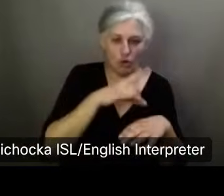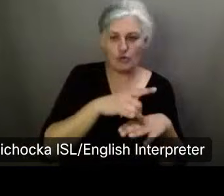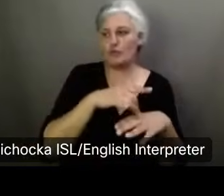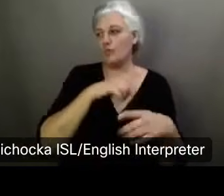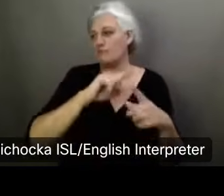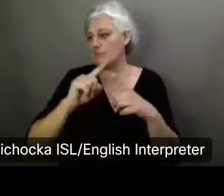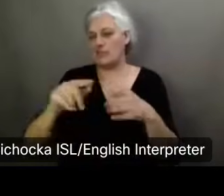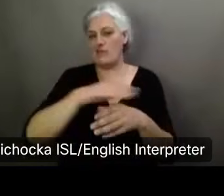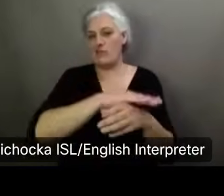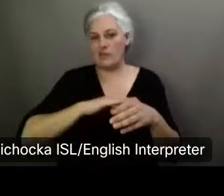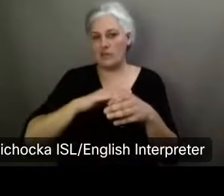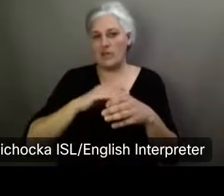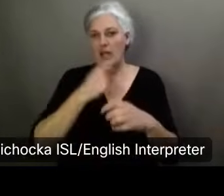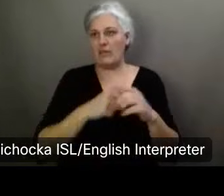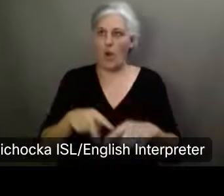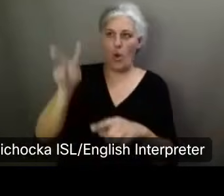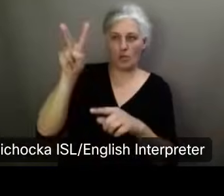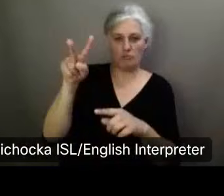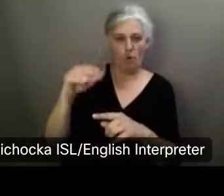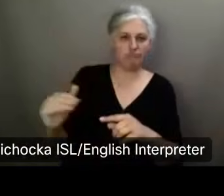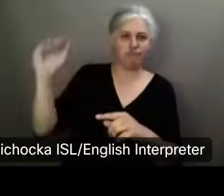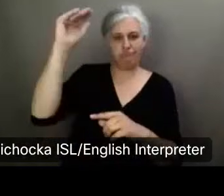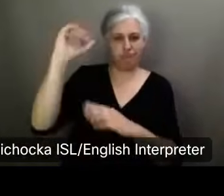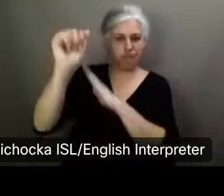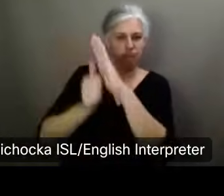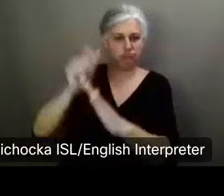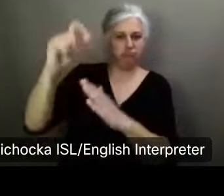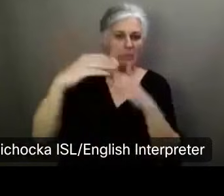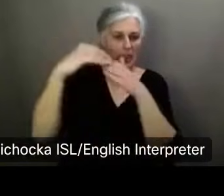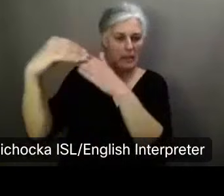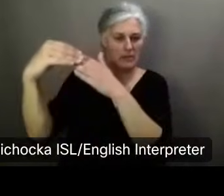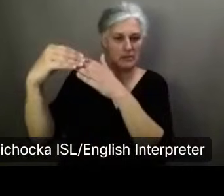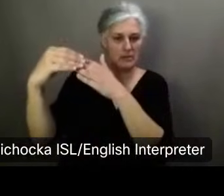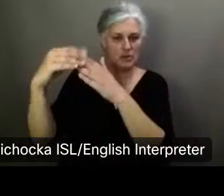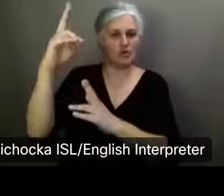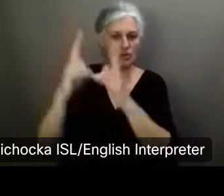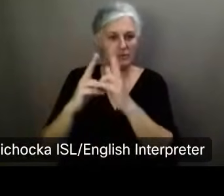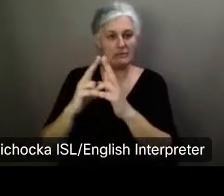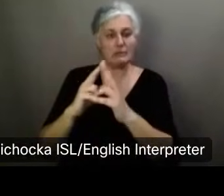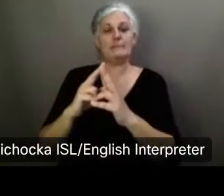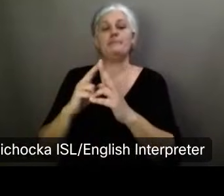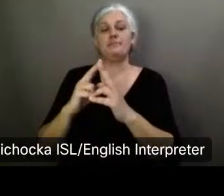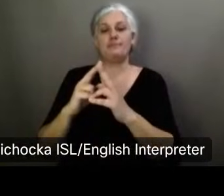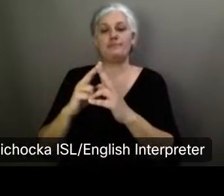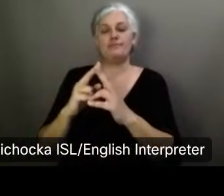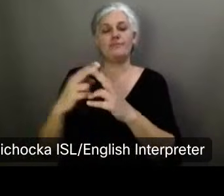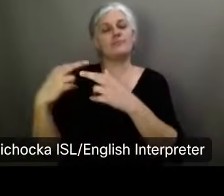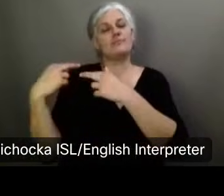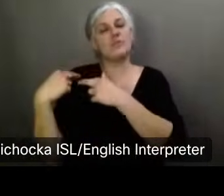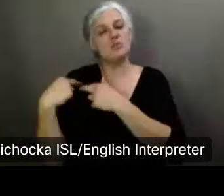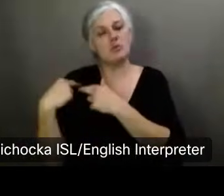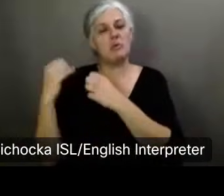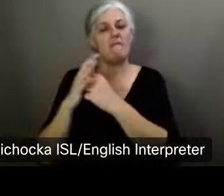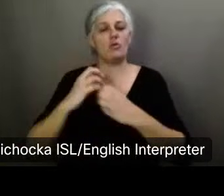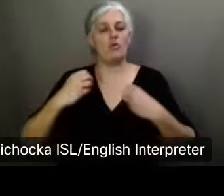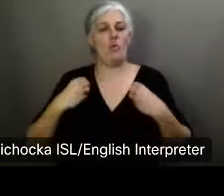were more senior to us and to whom we reported. The tone they set in responding to incidents, in not referring to open disclosure as